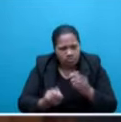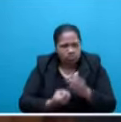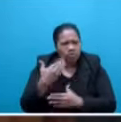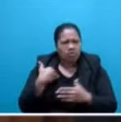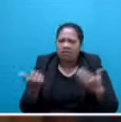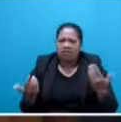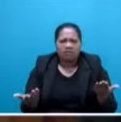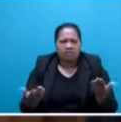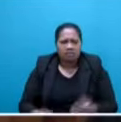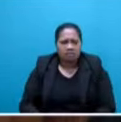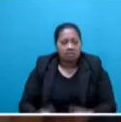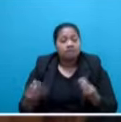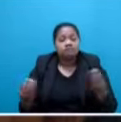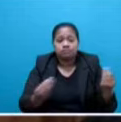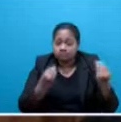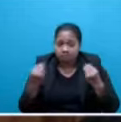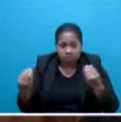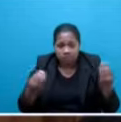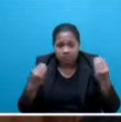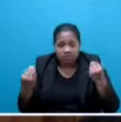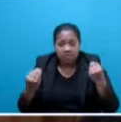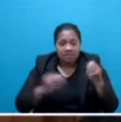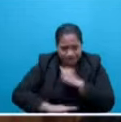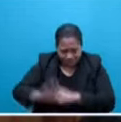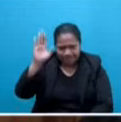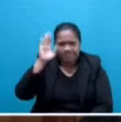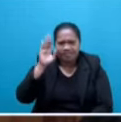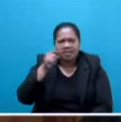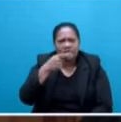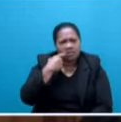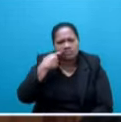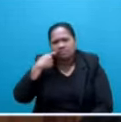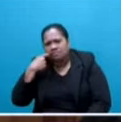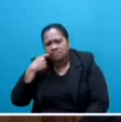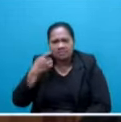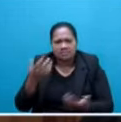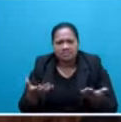Not misleading, it's the truth. It's misleading the House, Honourable Speaker. Better than that.